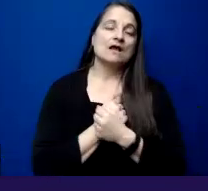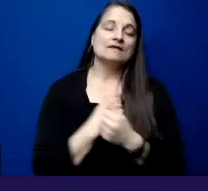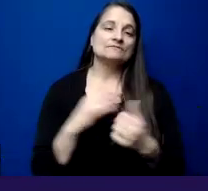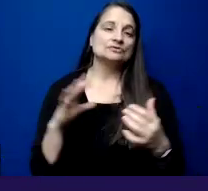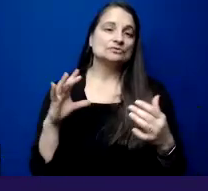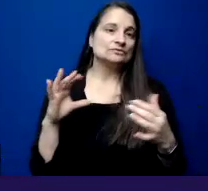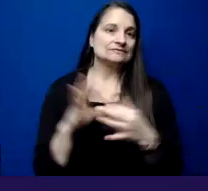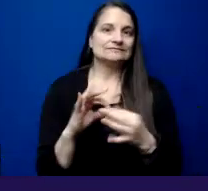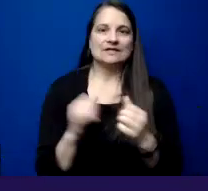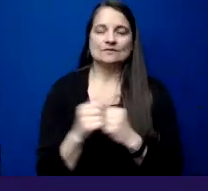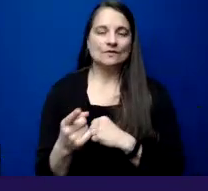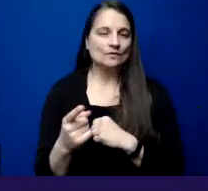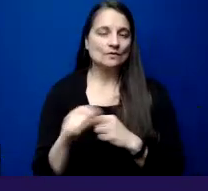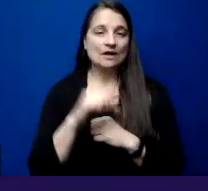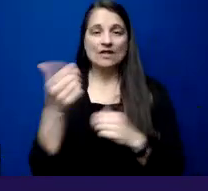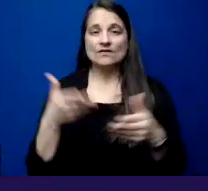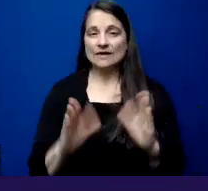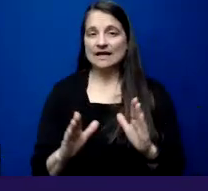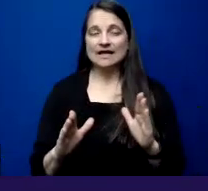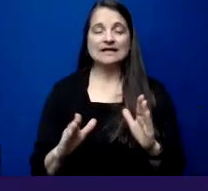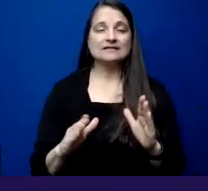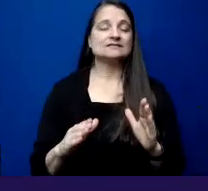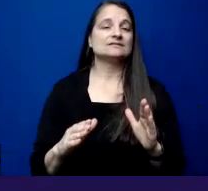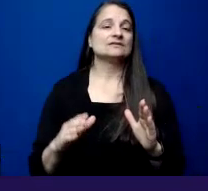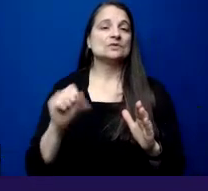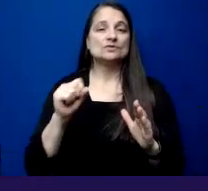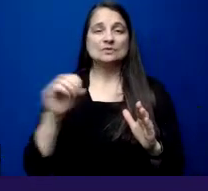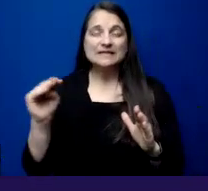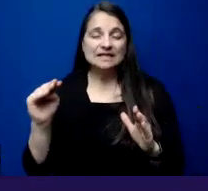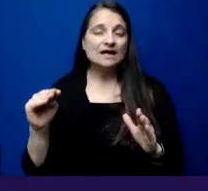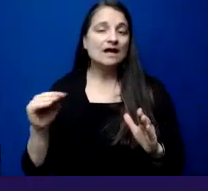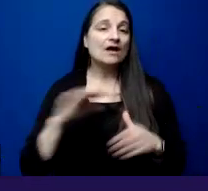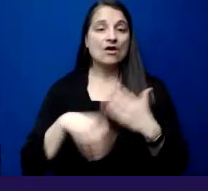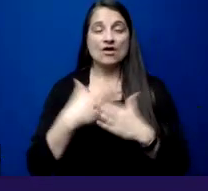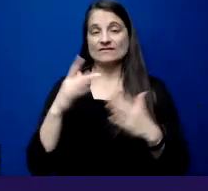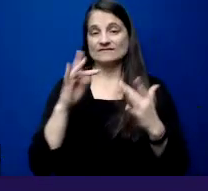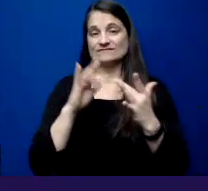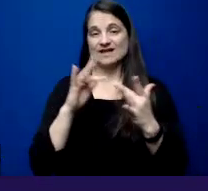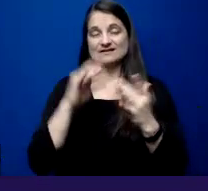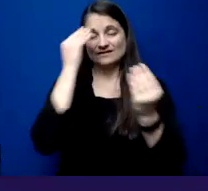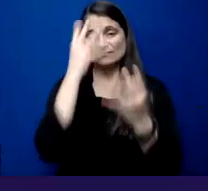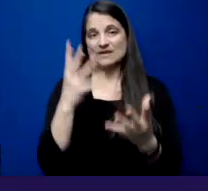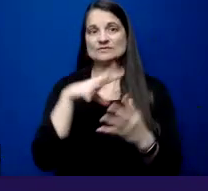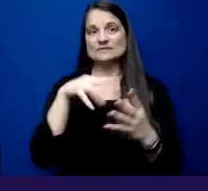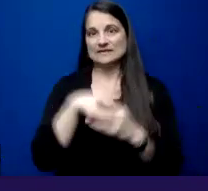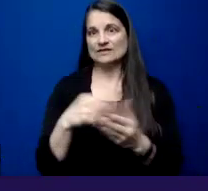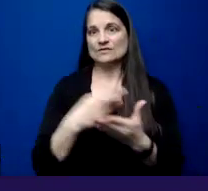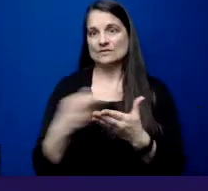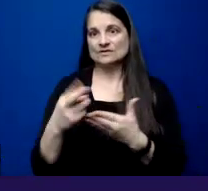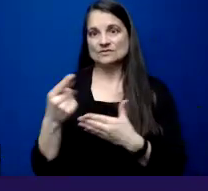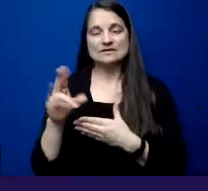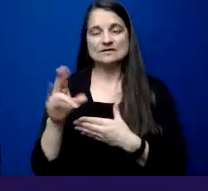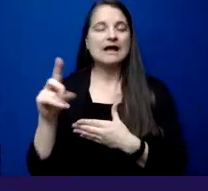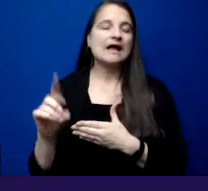ways. We are on social media, and that contact information will be in our resource guide. As Jana mentioned, we